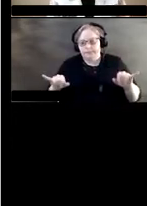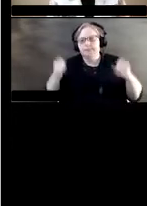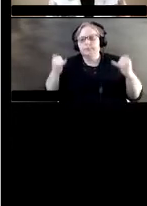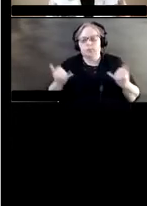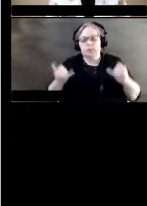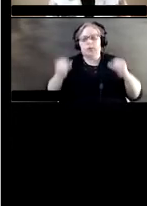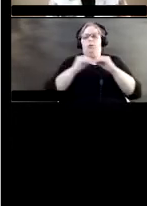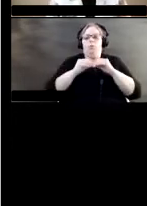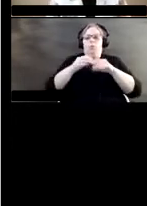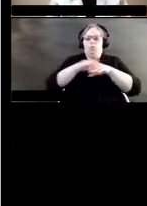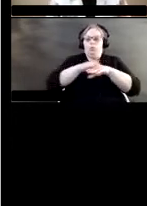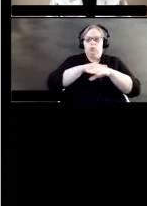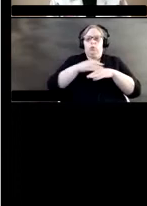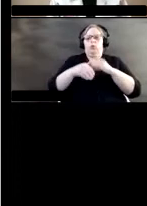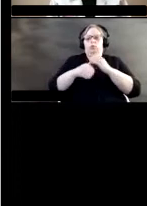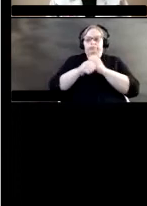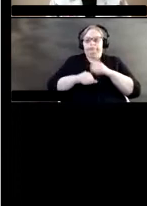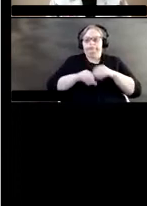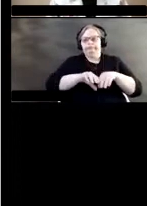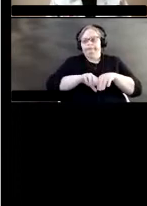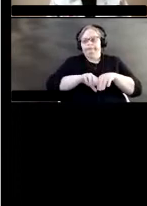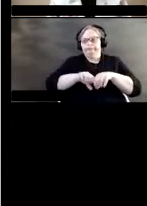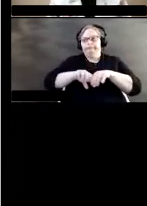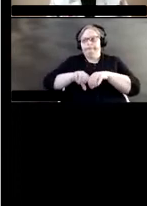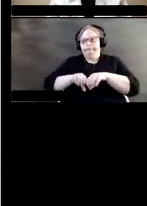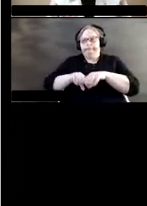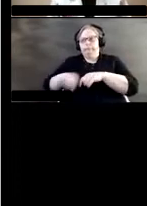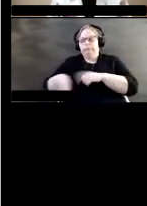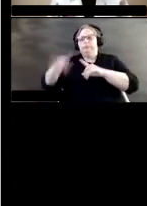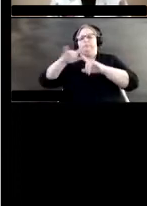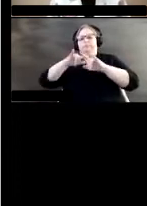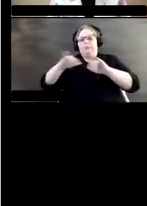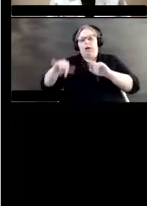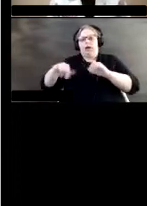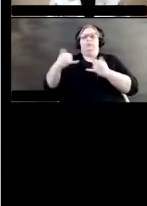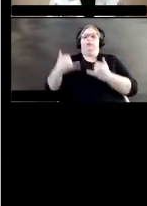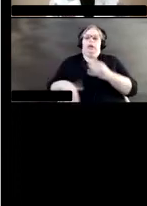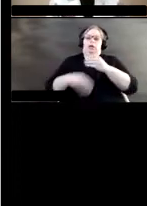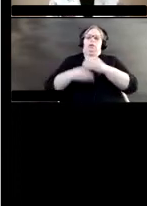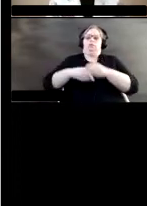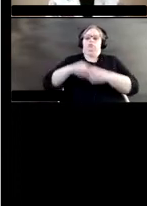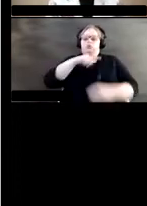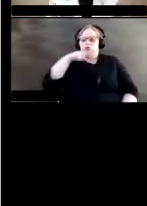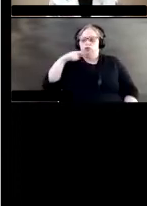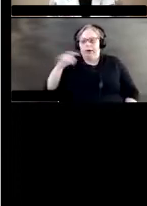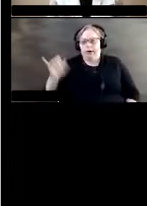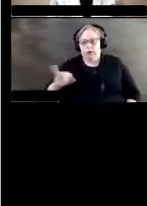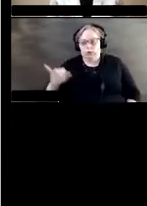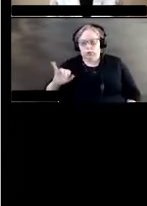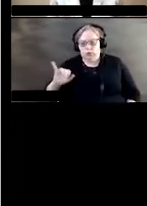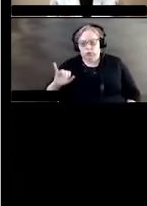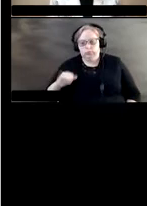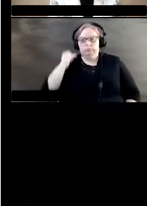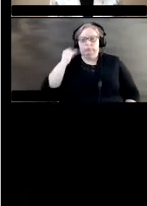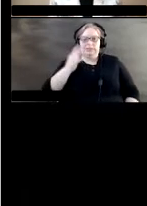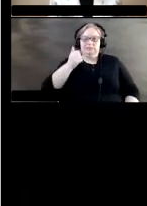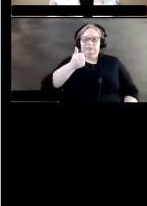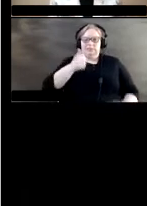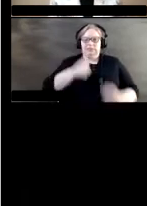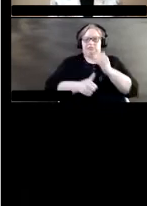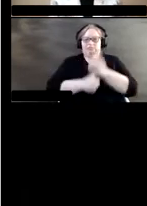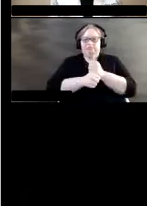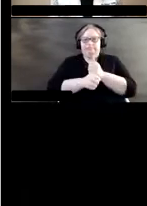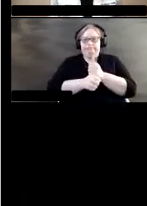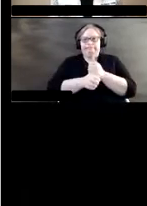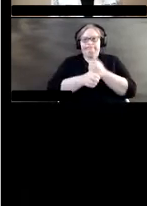motility, now you also have a dry bowel. So if you're experiencing constipation, please first start with water.